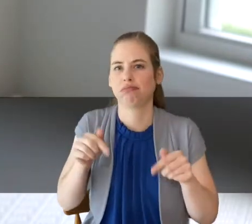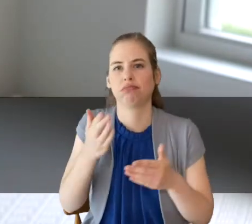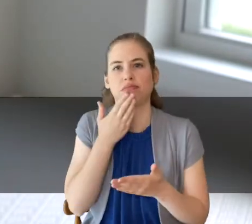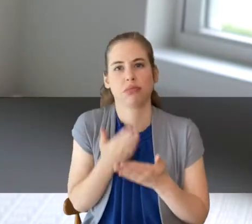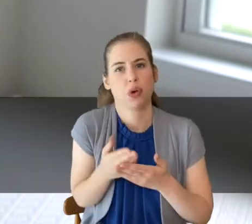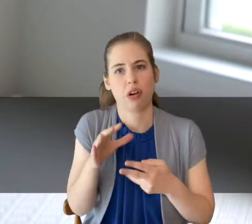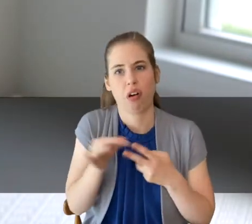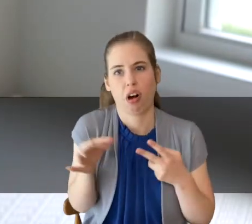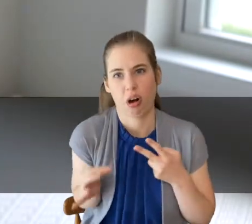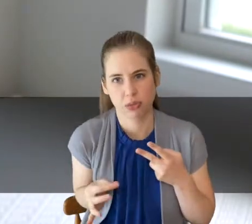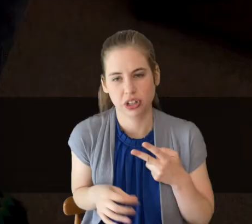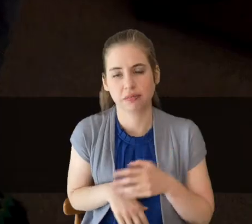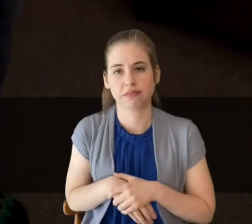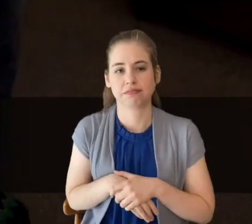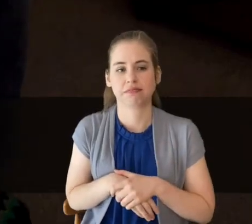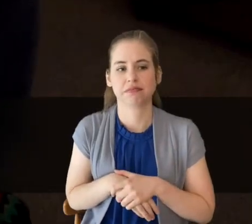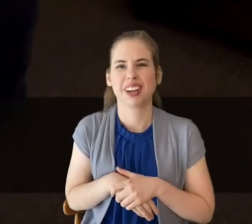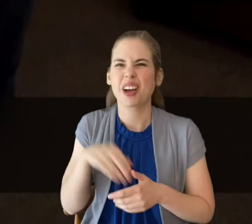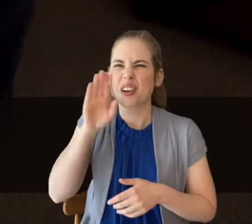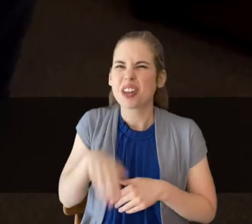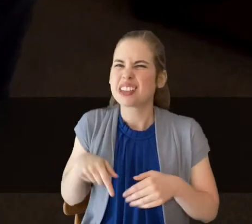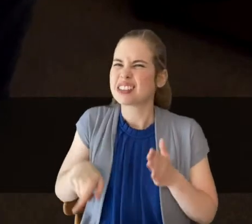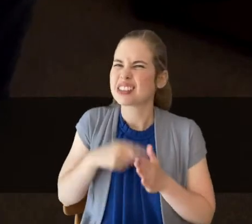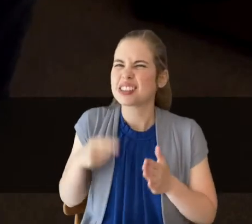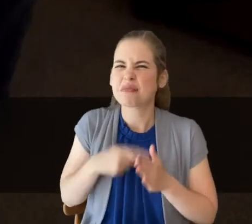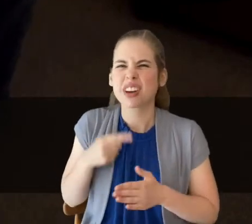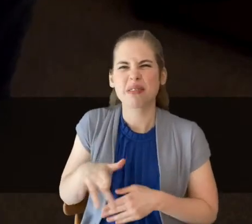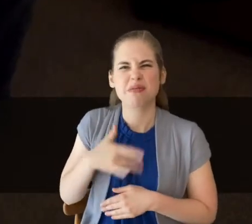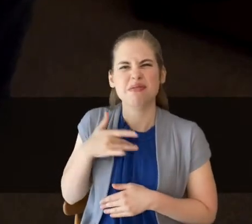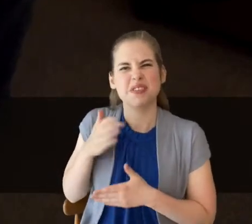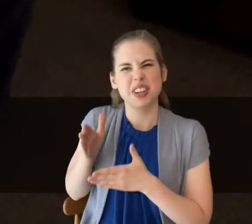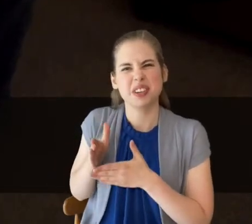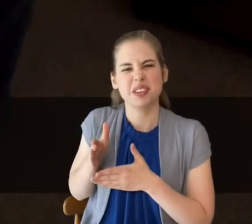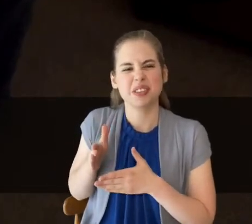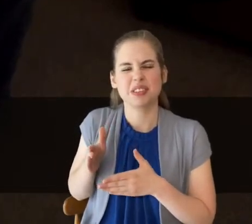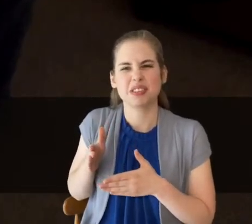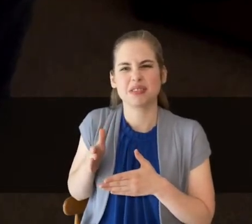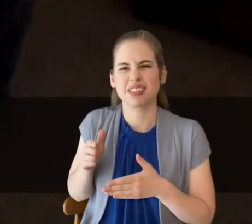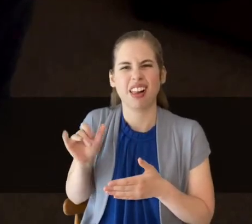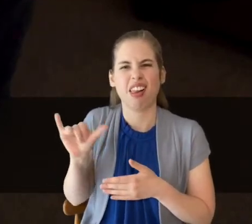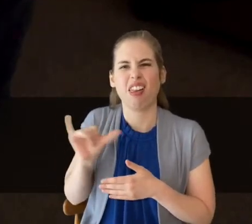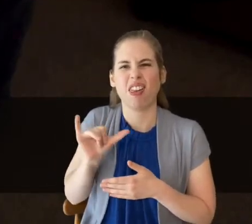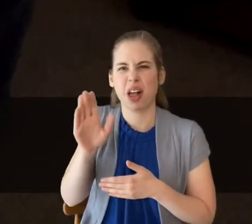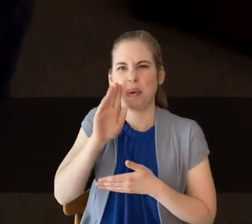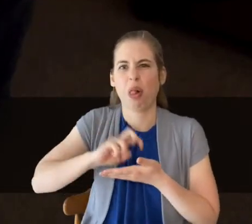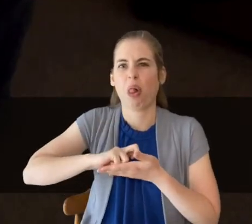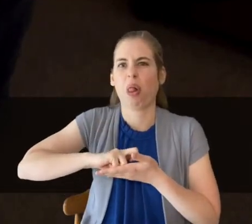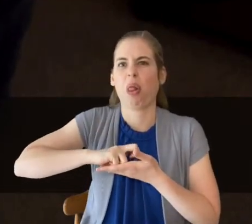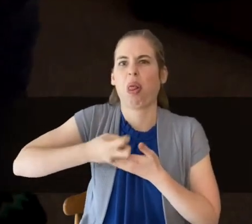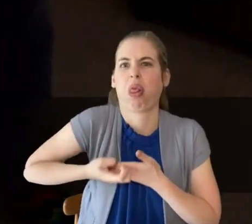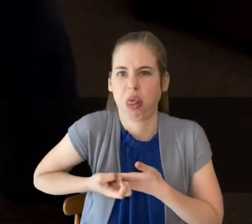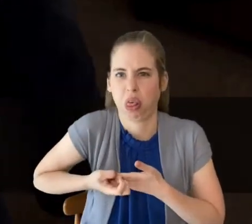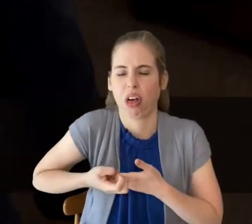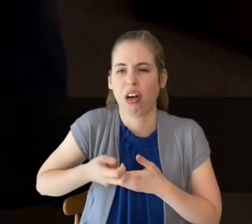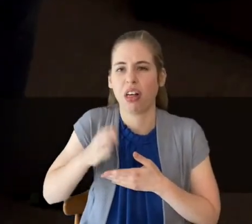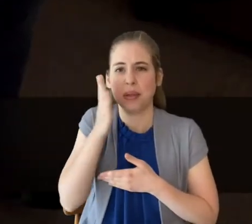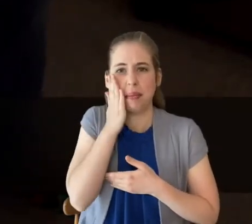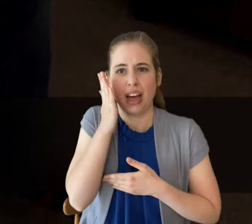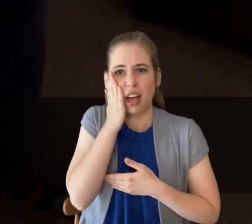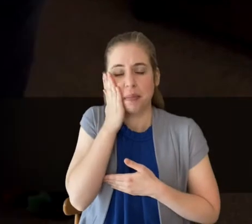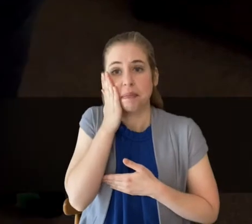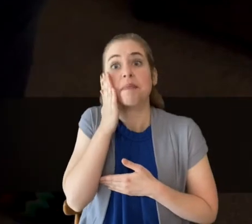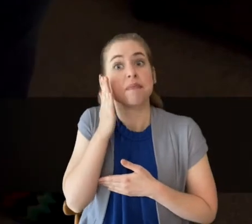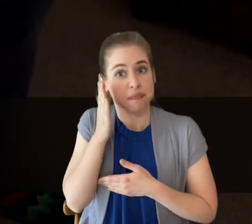GravityLux was surprisingly decent. Most all foam mattresses do tend to suffer in this category. And this is especially true if you're